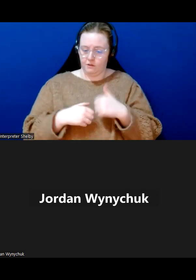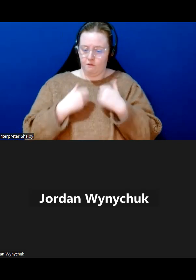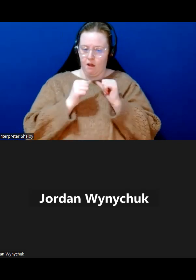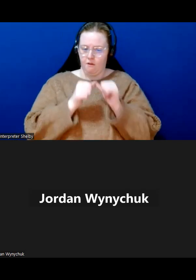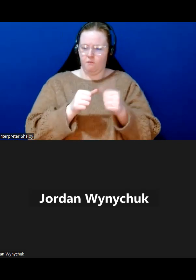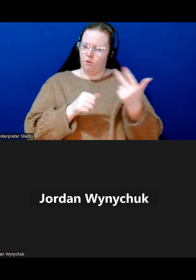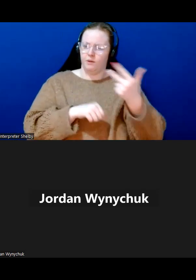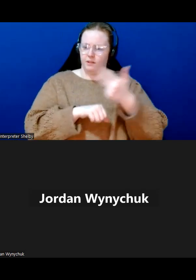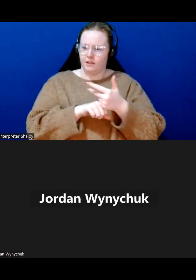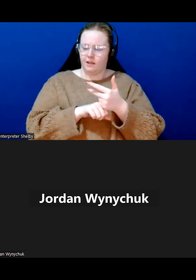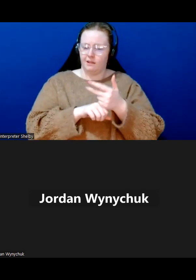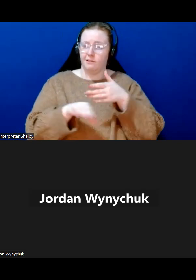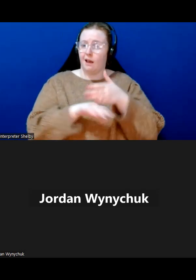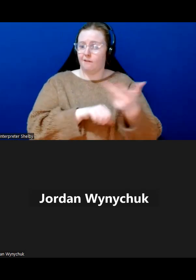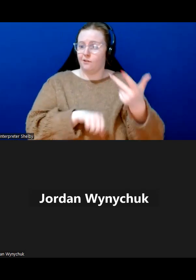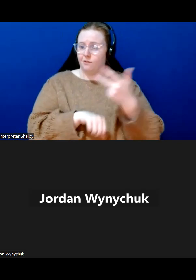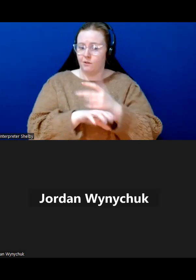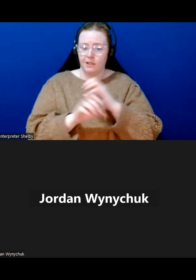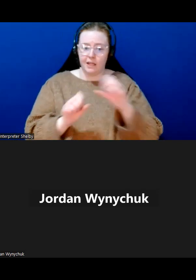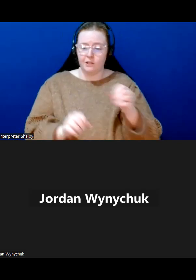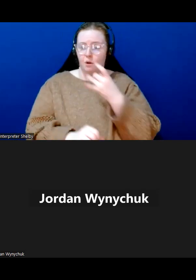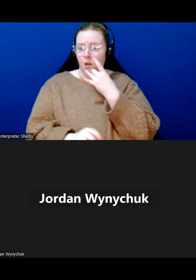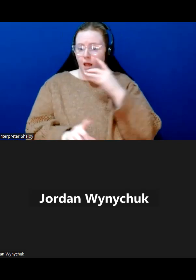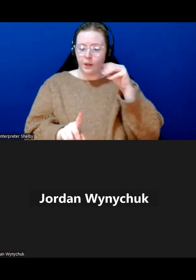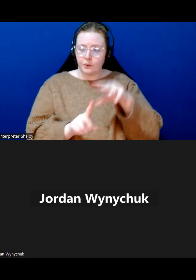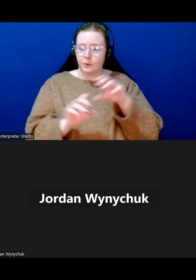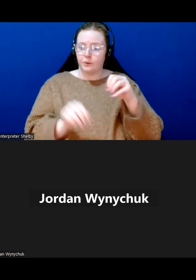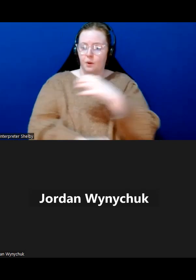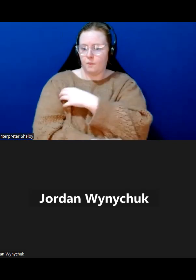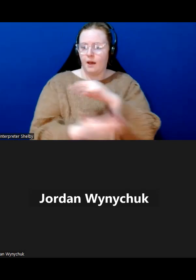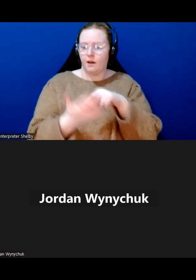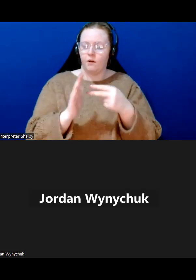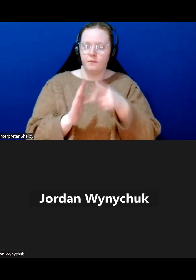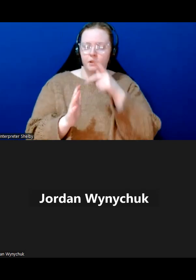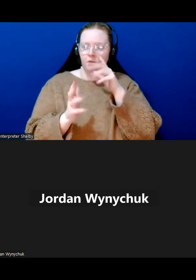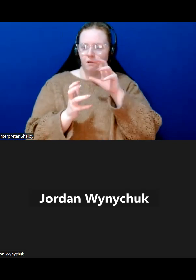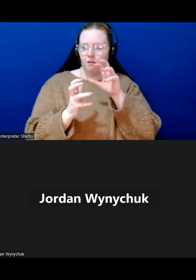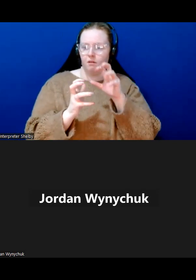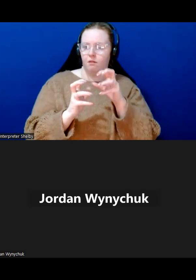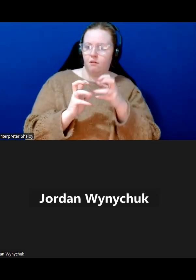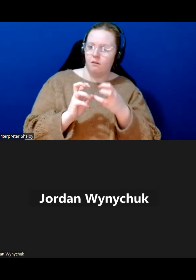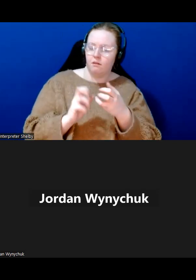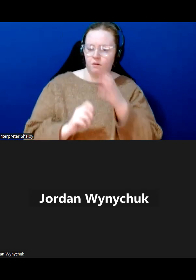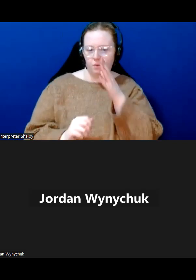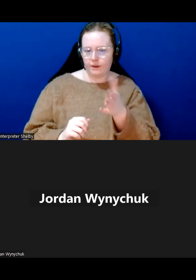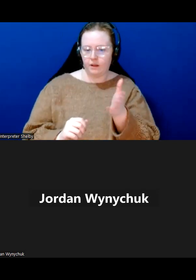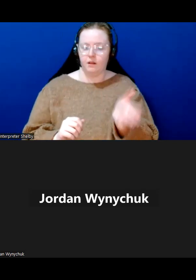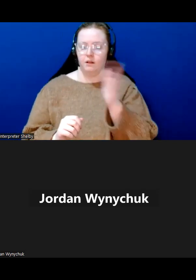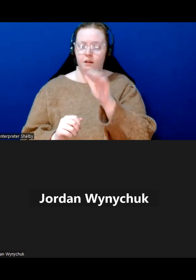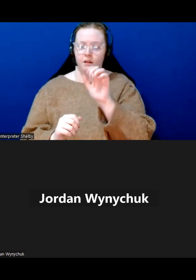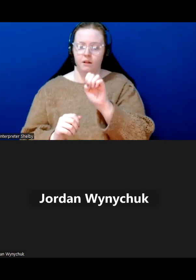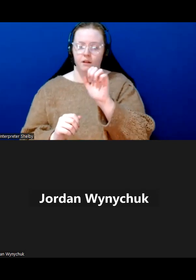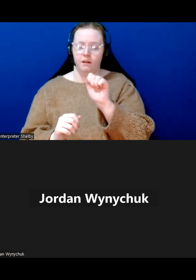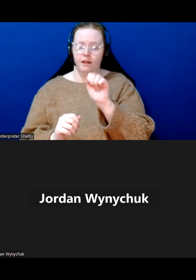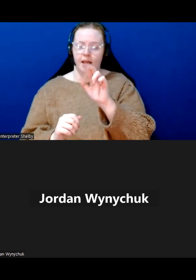signs of damage to the plants because they would start exhibiting symptoms of like drowning. The aeroponics, you would see your